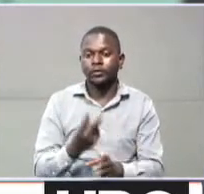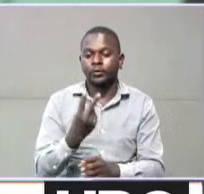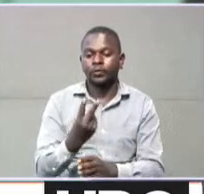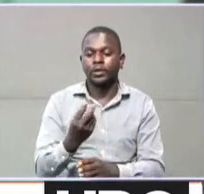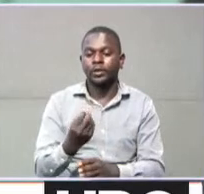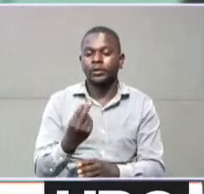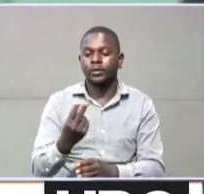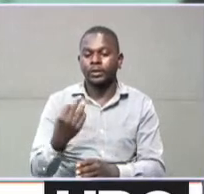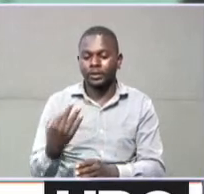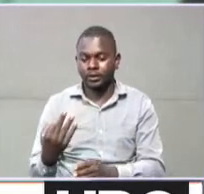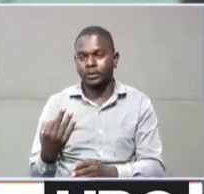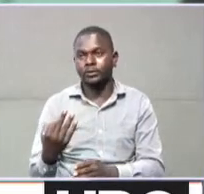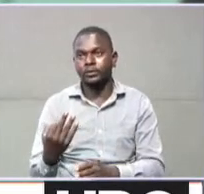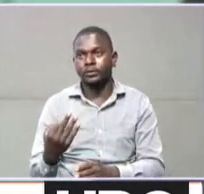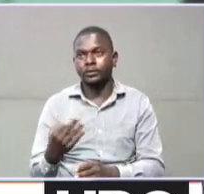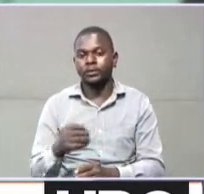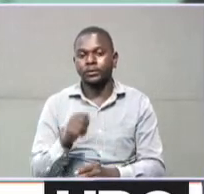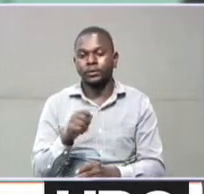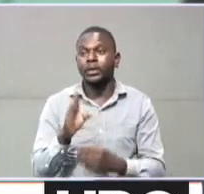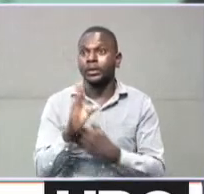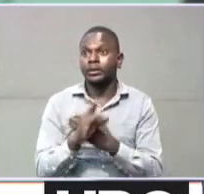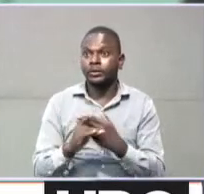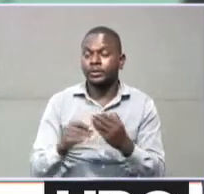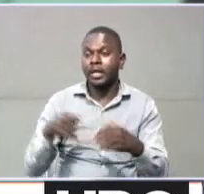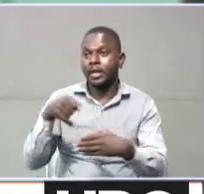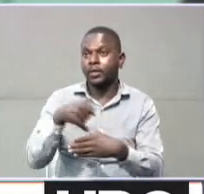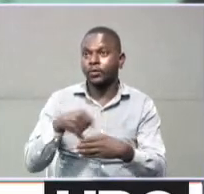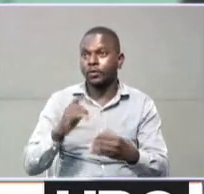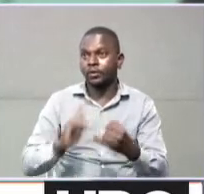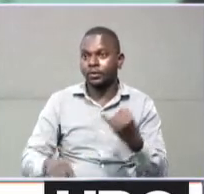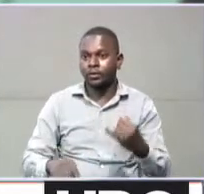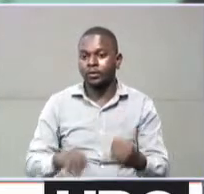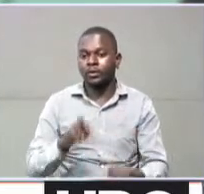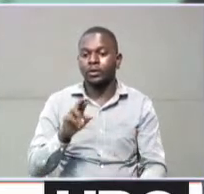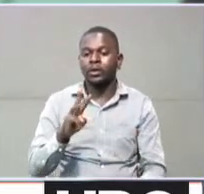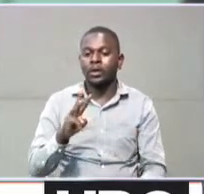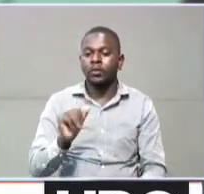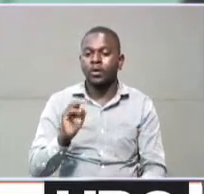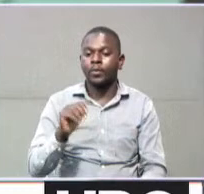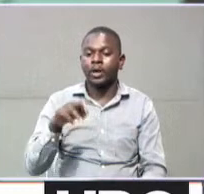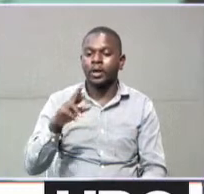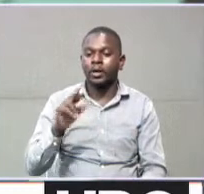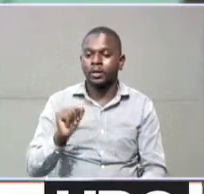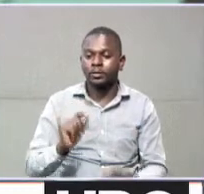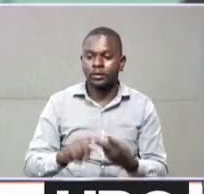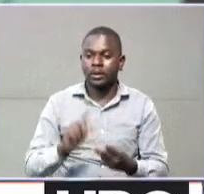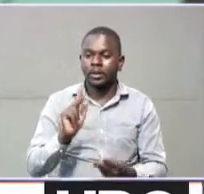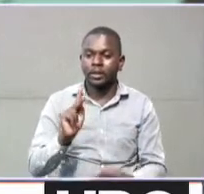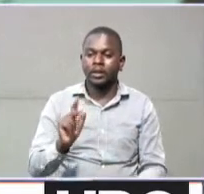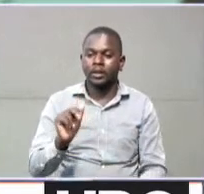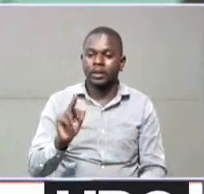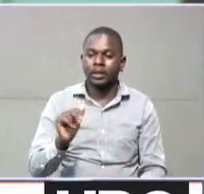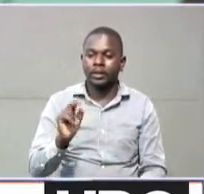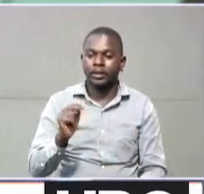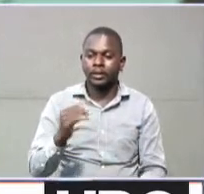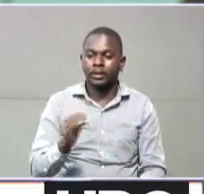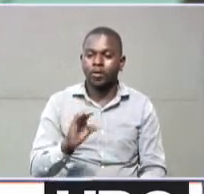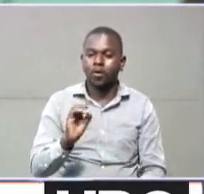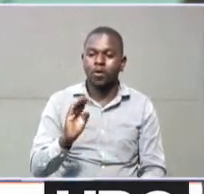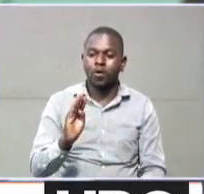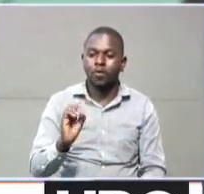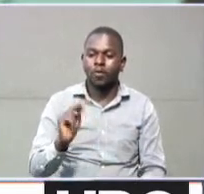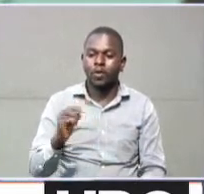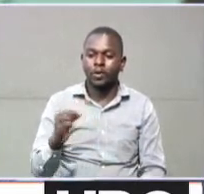city these districts include ruampara karenga obongi